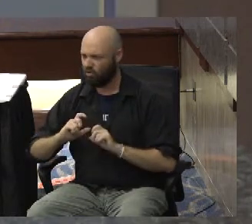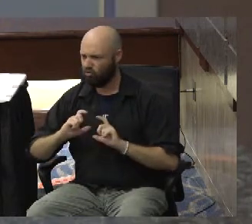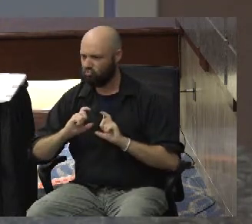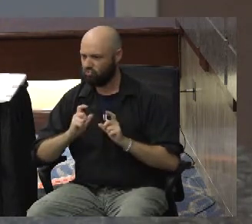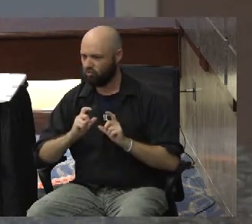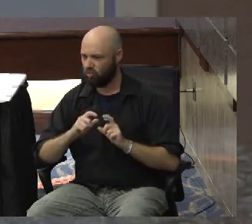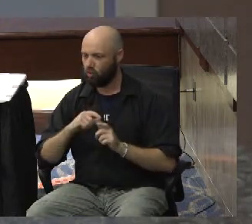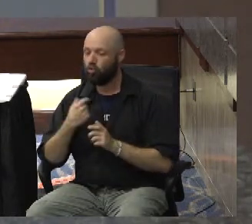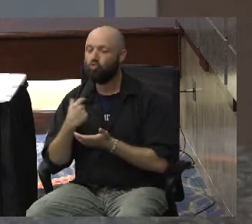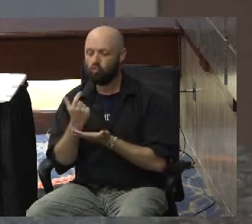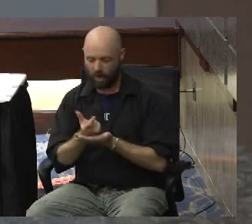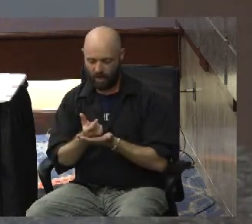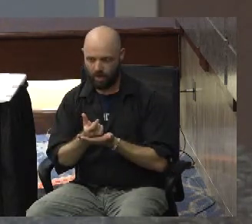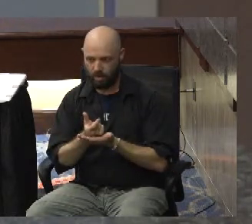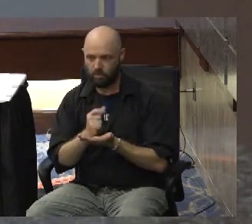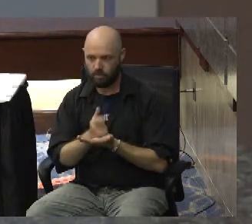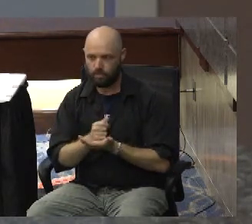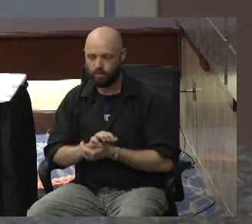to